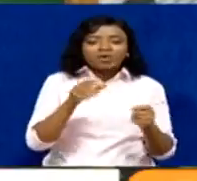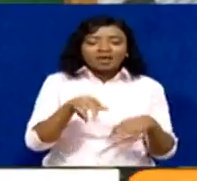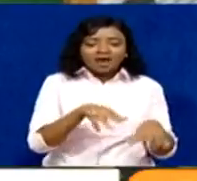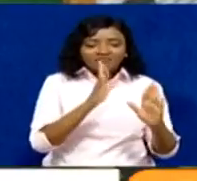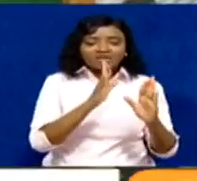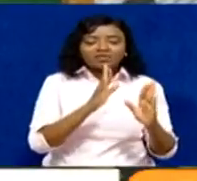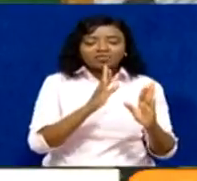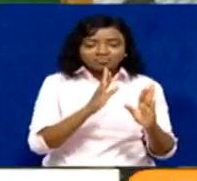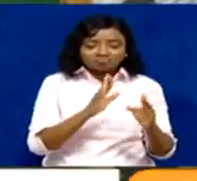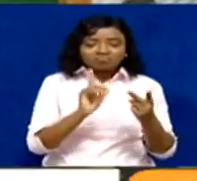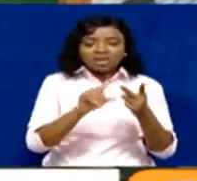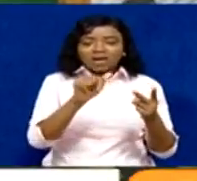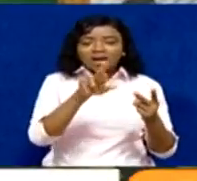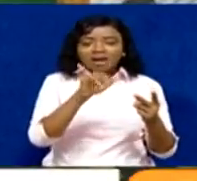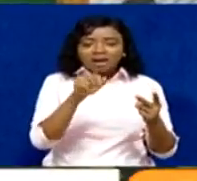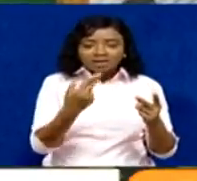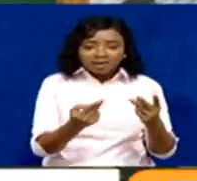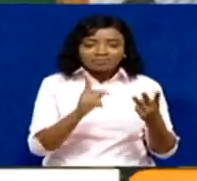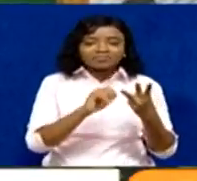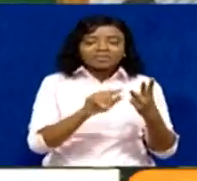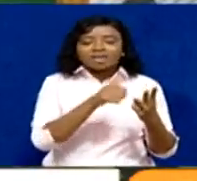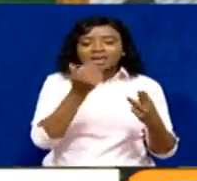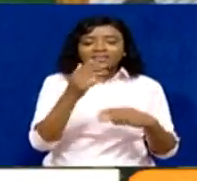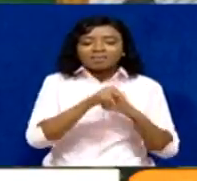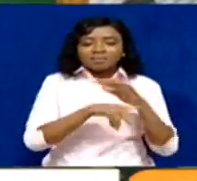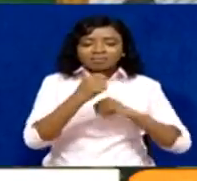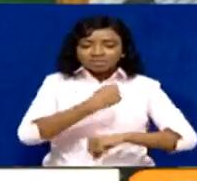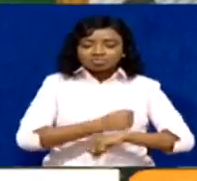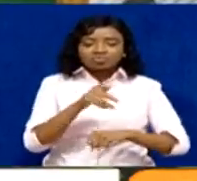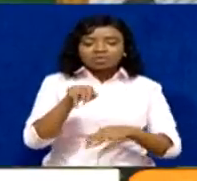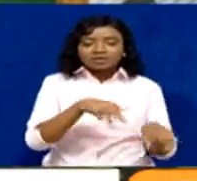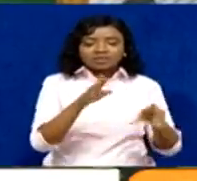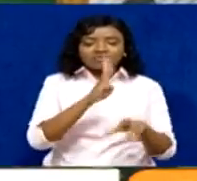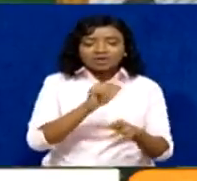School, Aria Primary School, and Riverbank Primary School within the city.